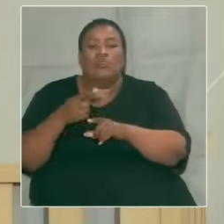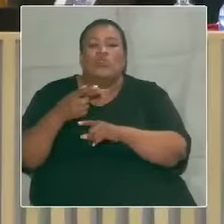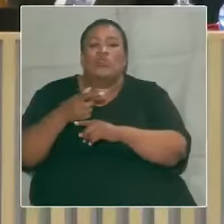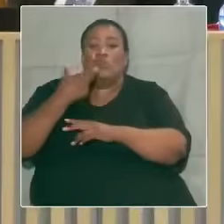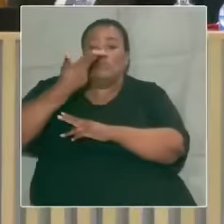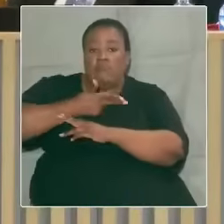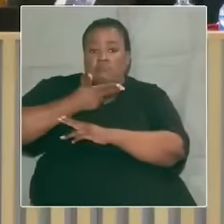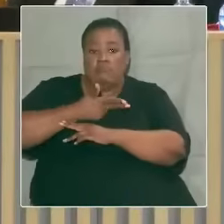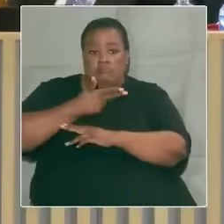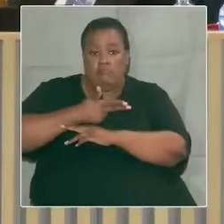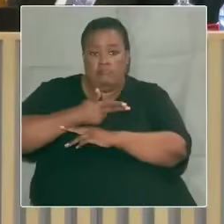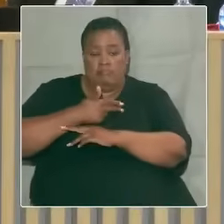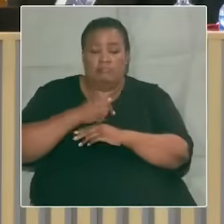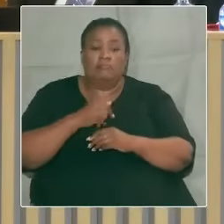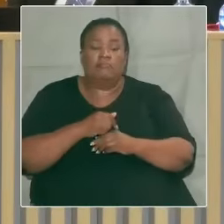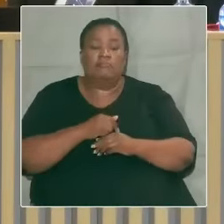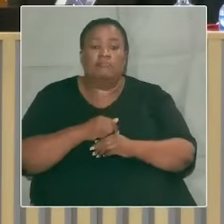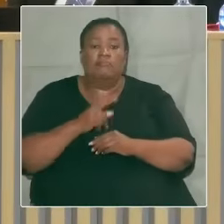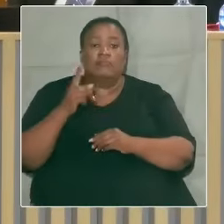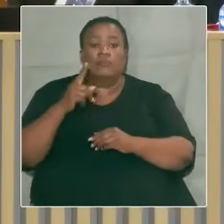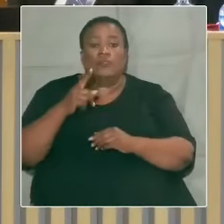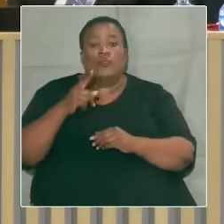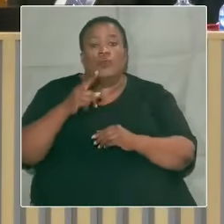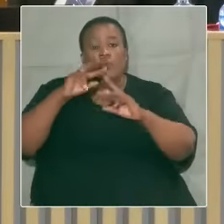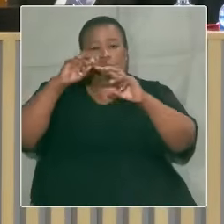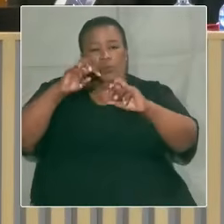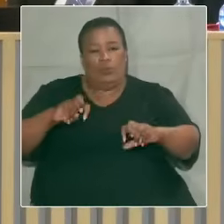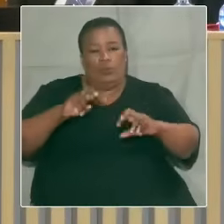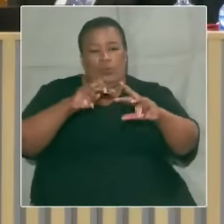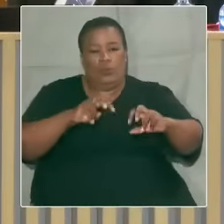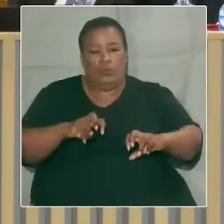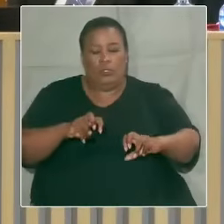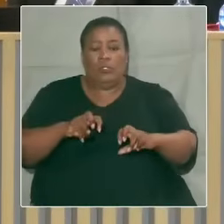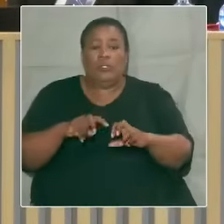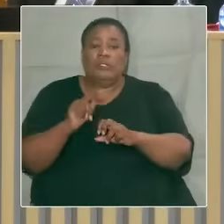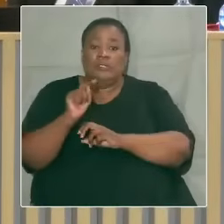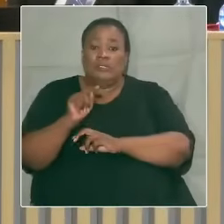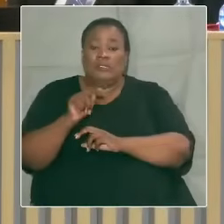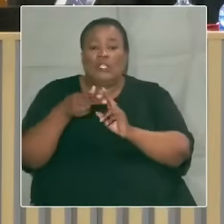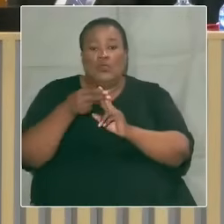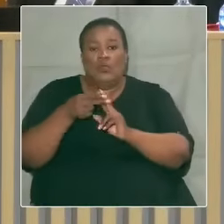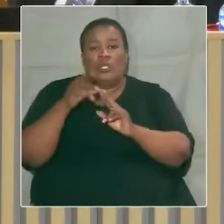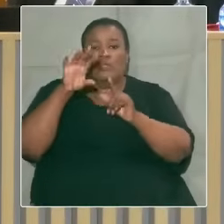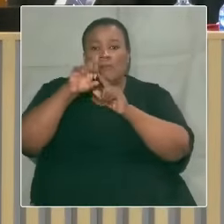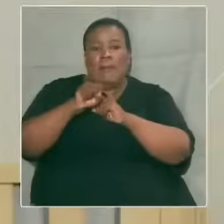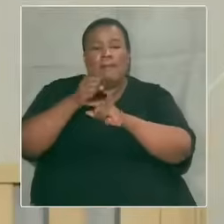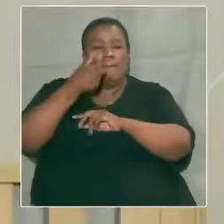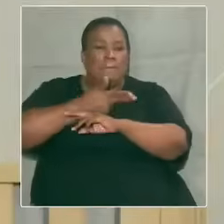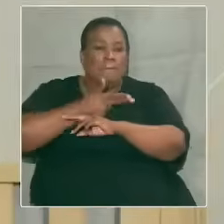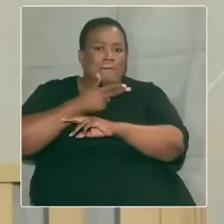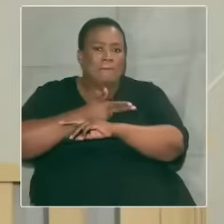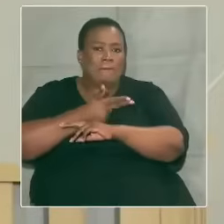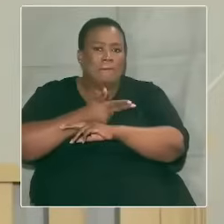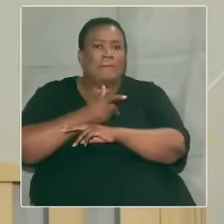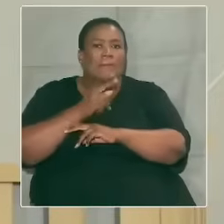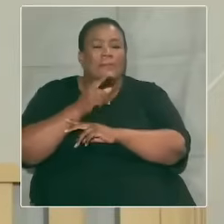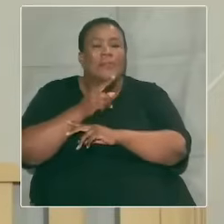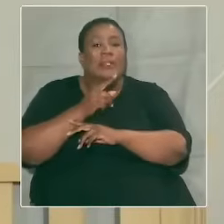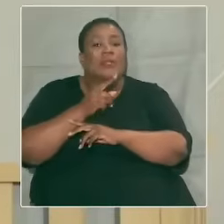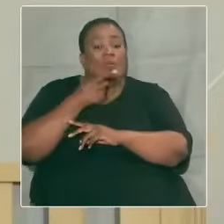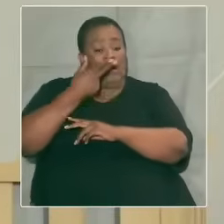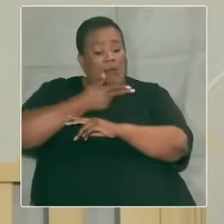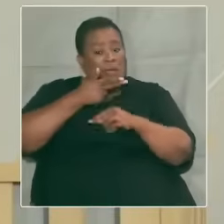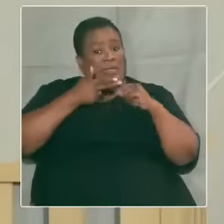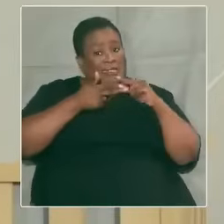ammunition. Forensic examination linked the recovered firearms to several other violent